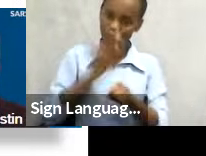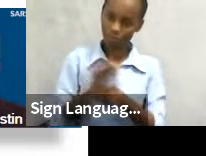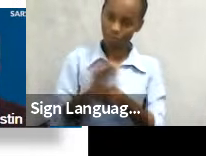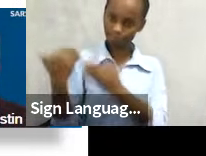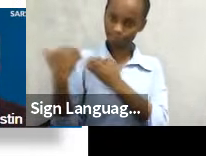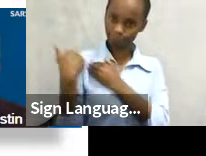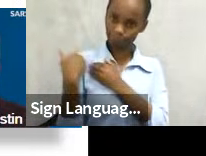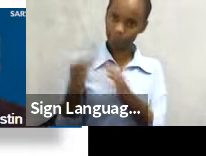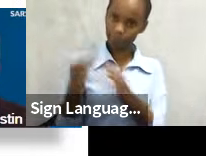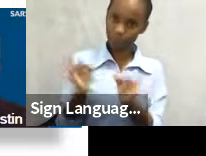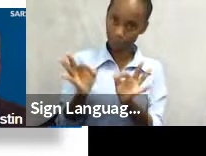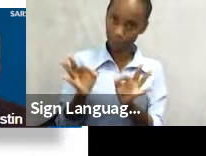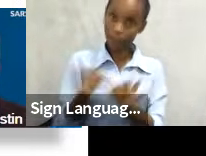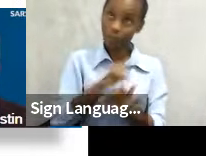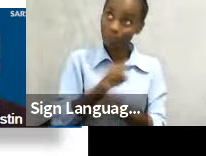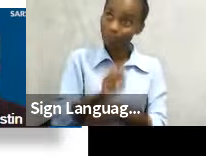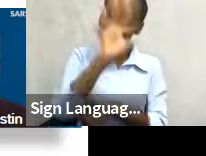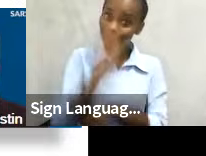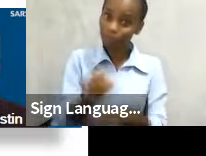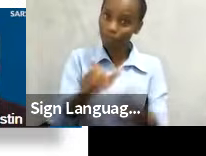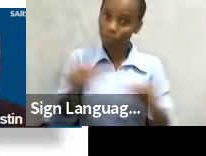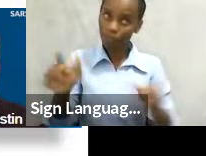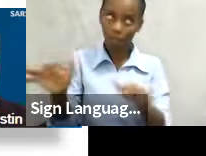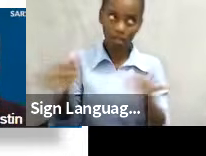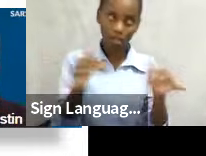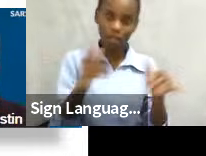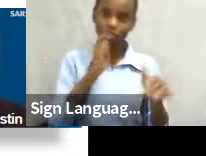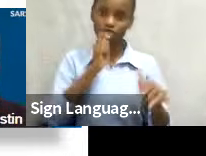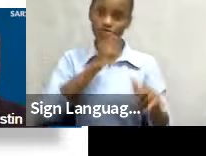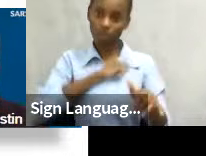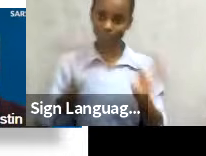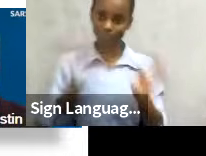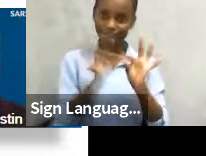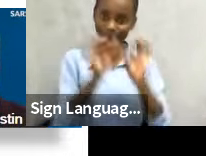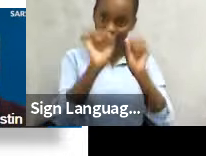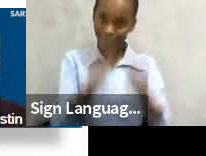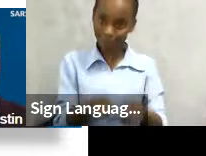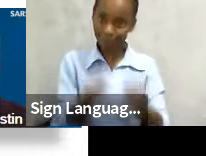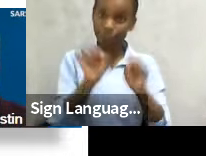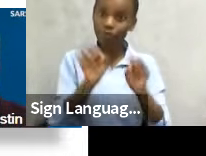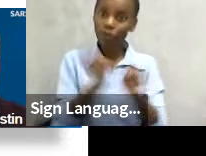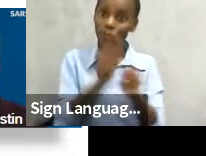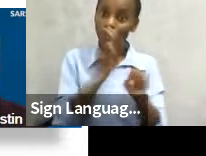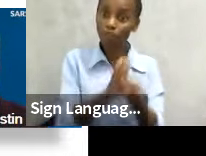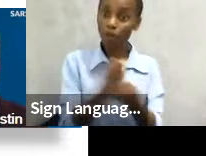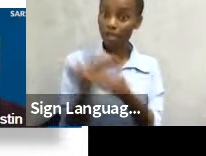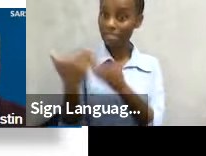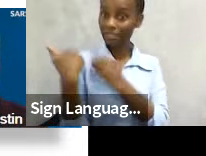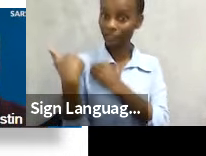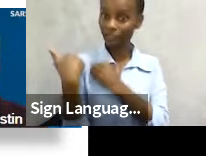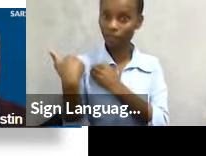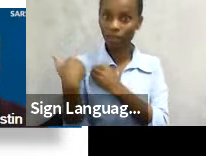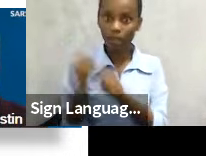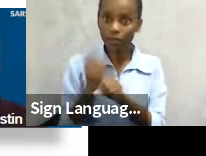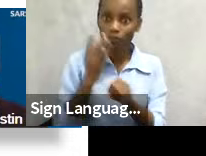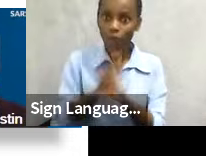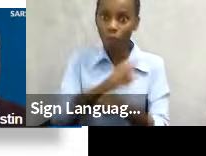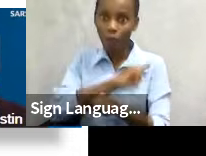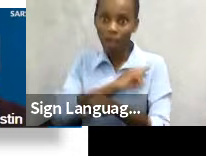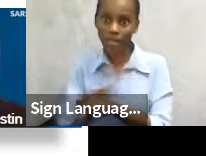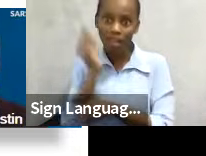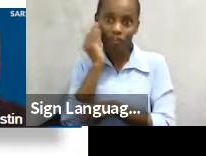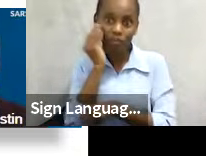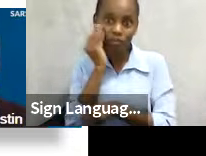and trusted. So to ensure your safety and make sure we don't pay the refund into an incorrect bank account,